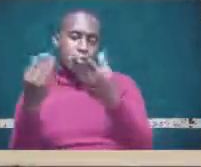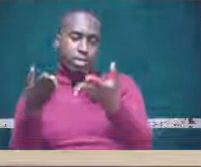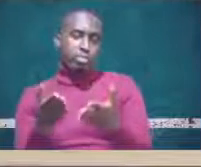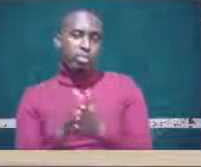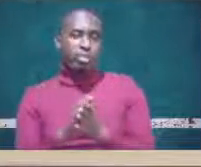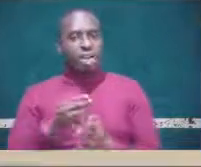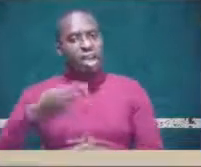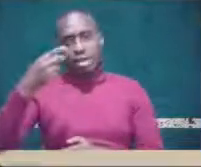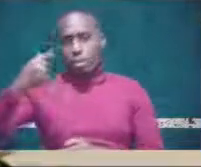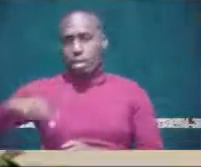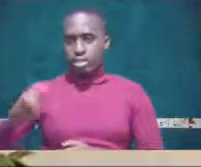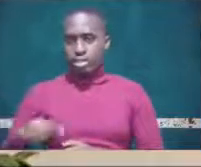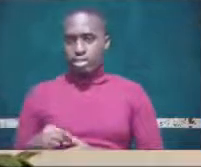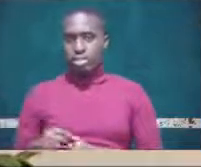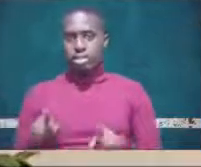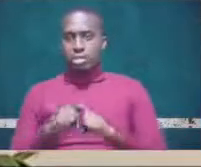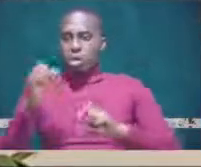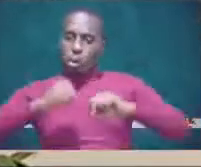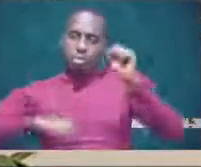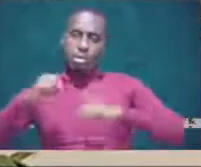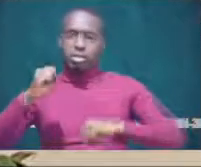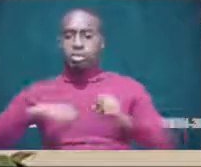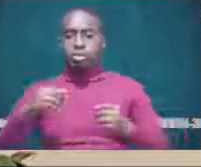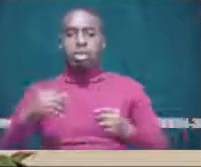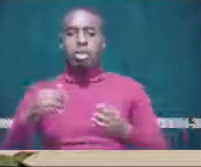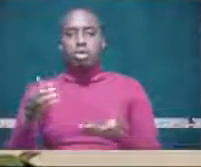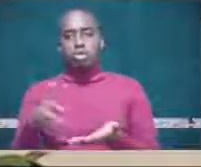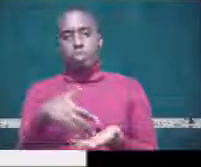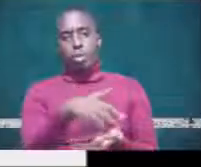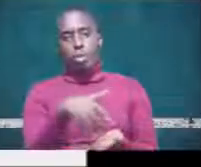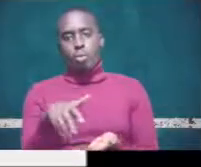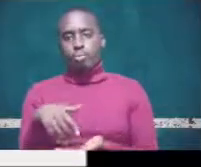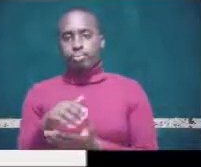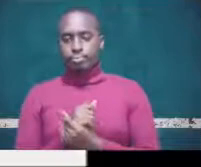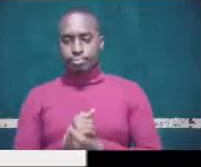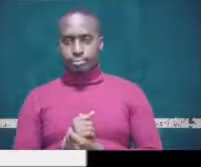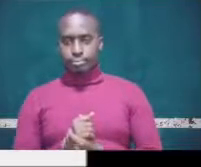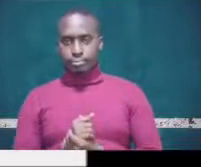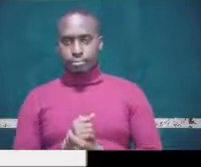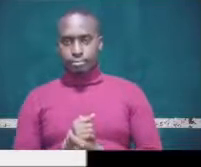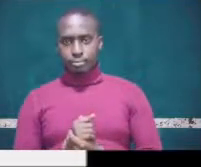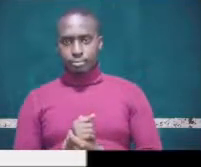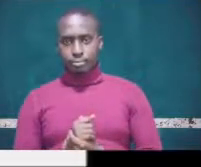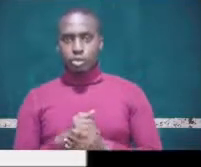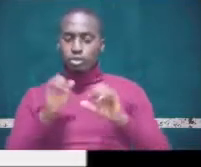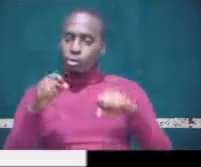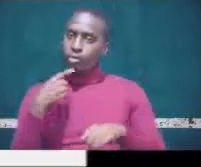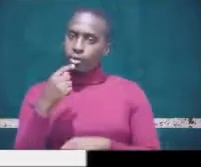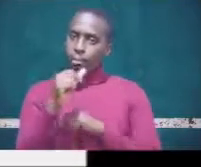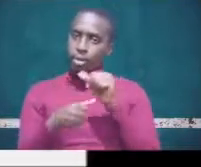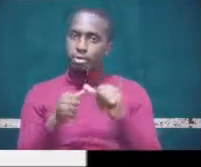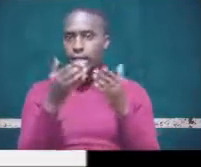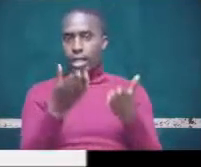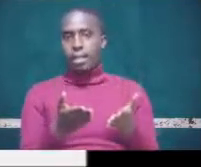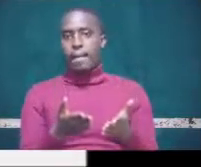products which compete on the market. Then we can talk about there is